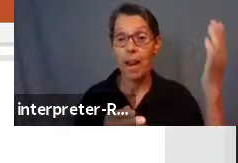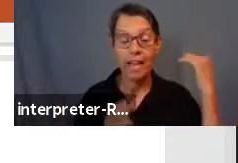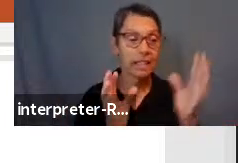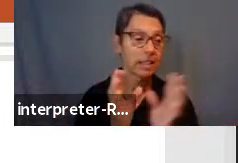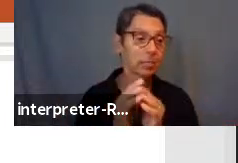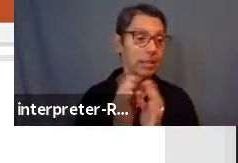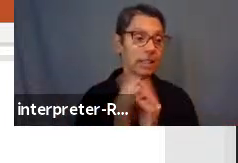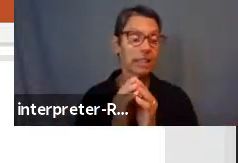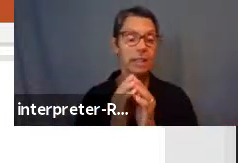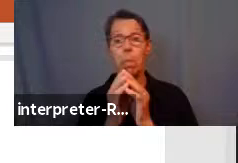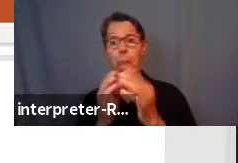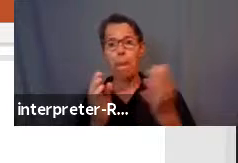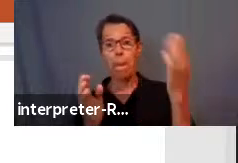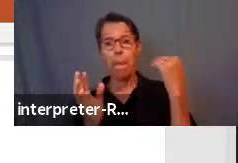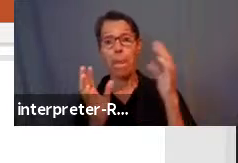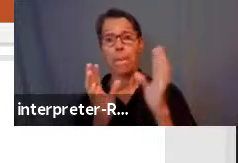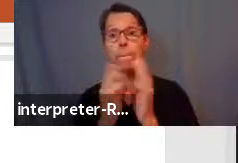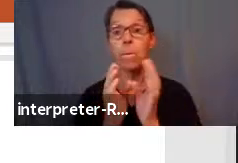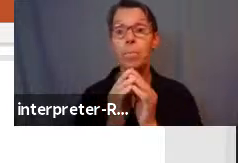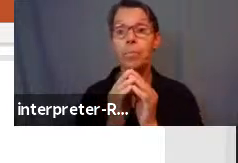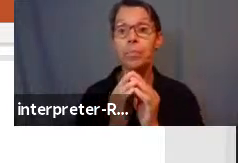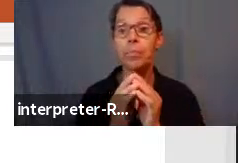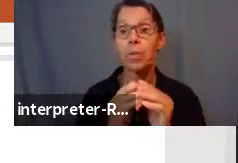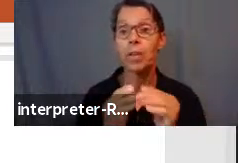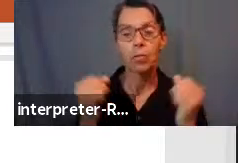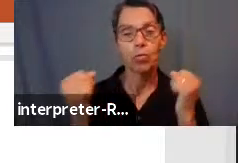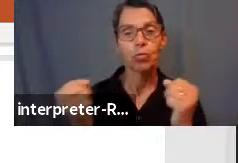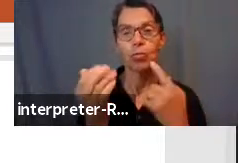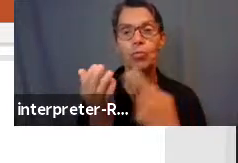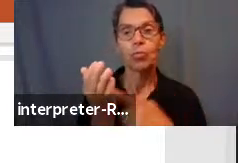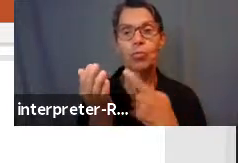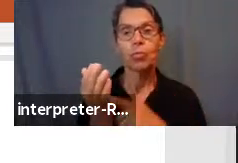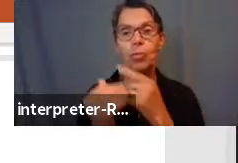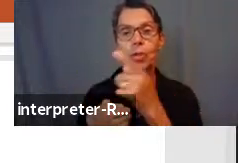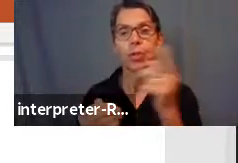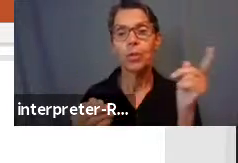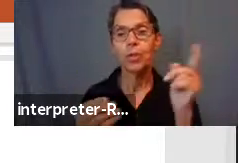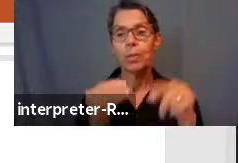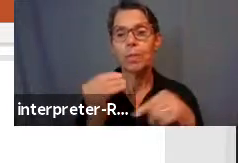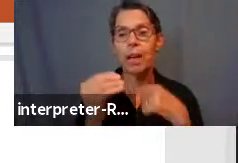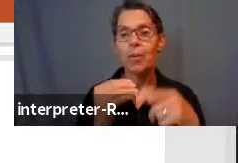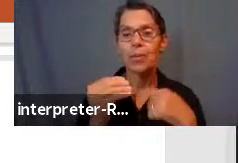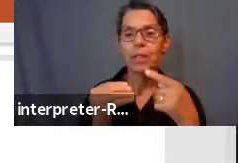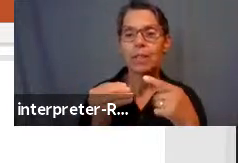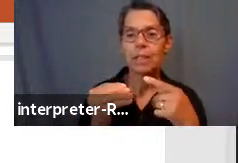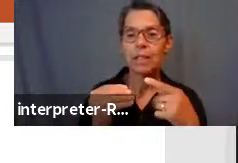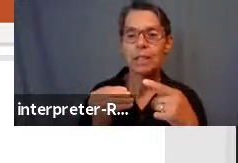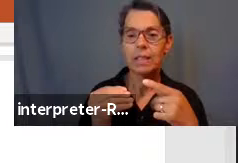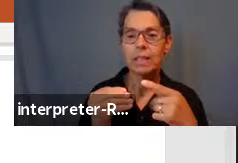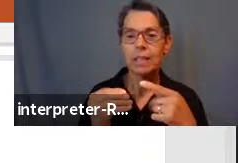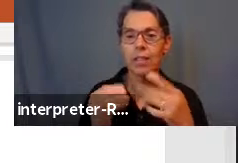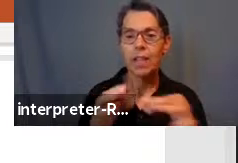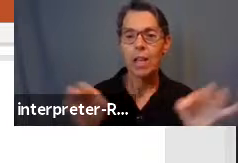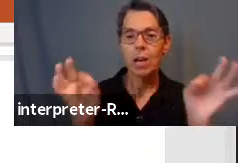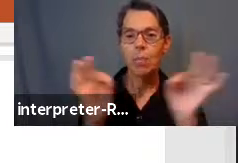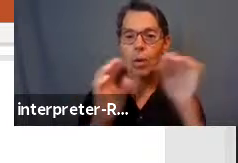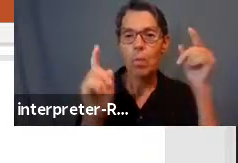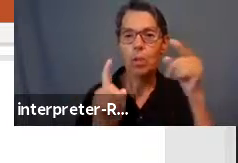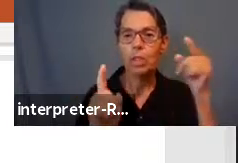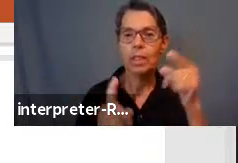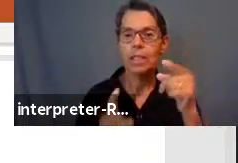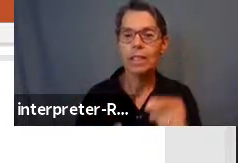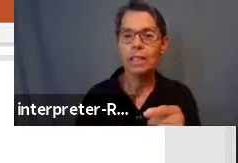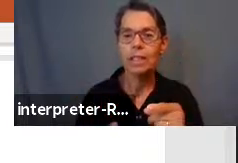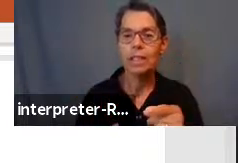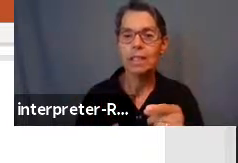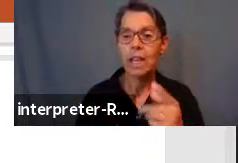meeting. At the last meeting, we had a hearty discussion with all of you regarding sort of the key takeaways and